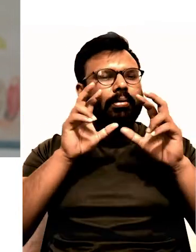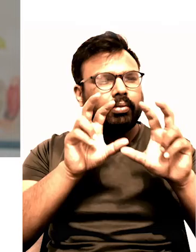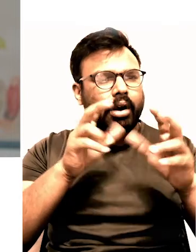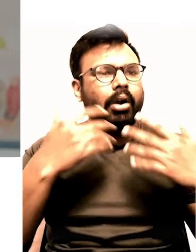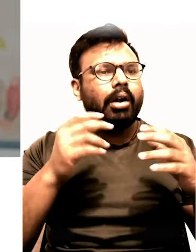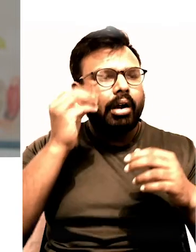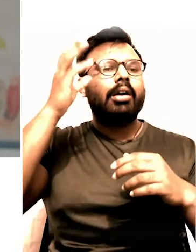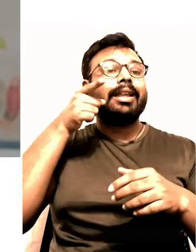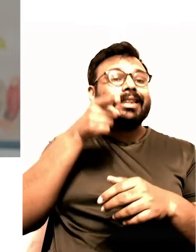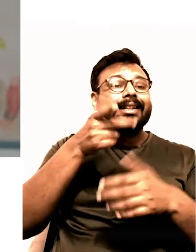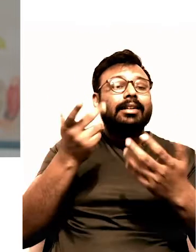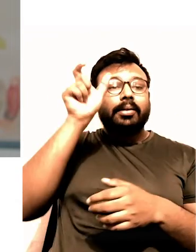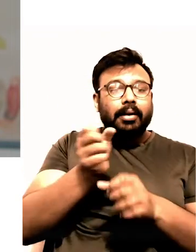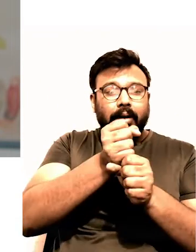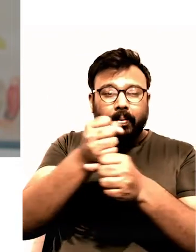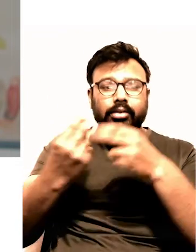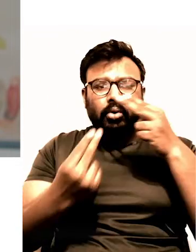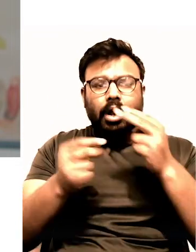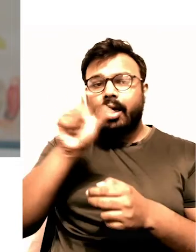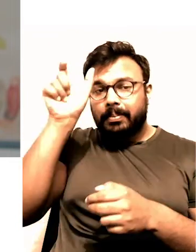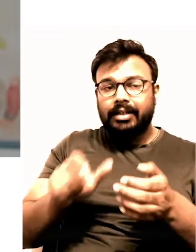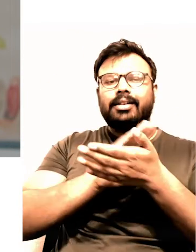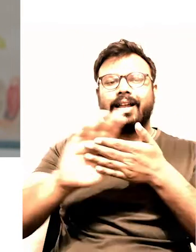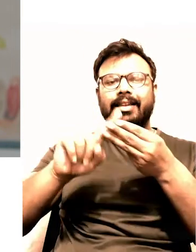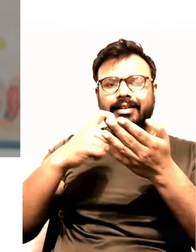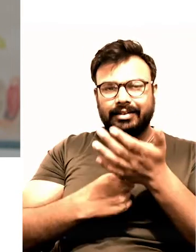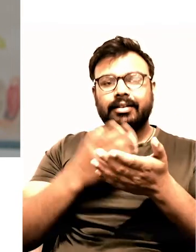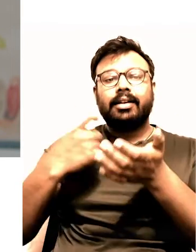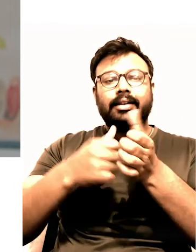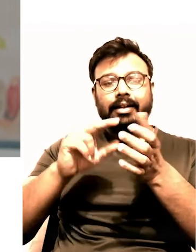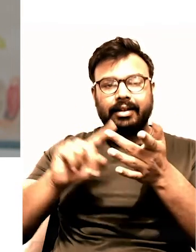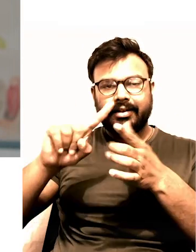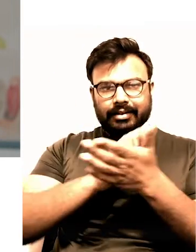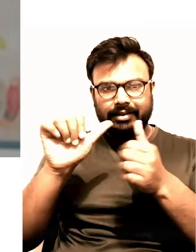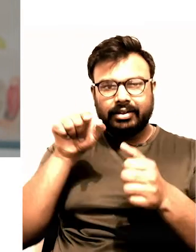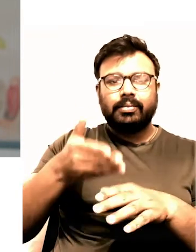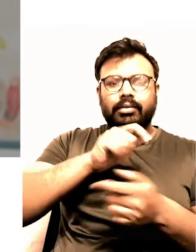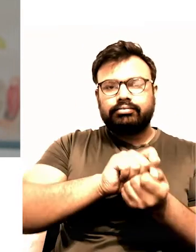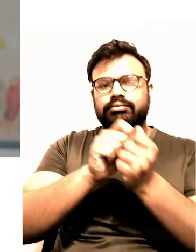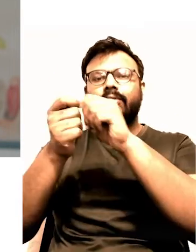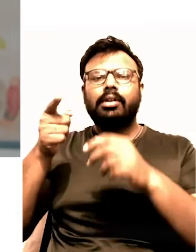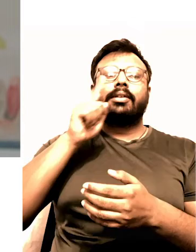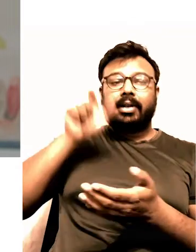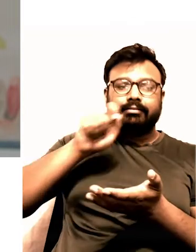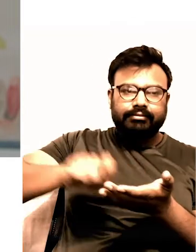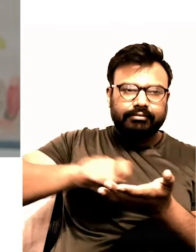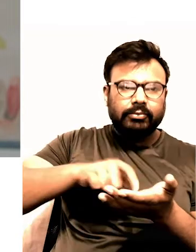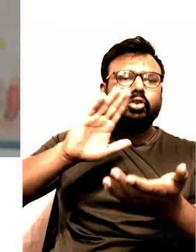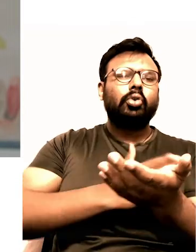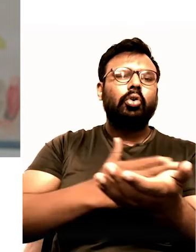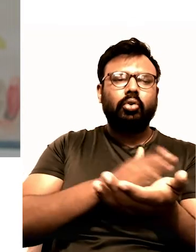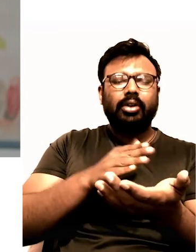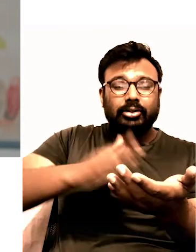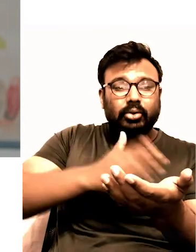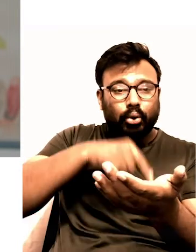Heer Ranjha in her early adolescence. She notes the irony. in that the songs of Heer and Soni are